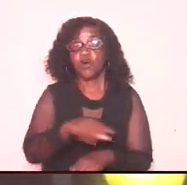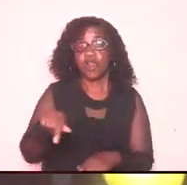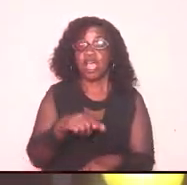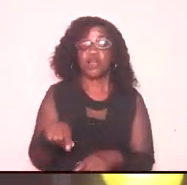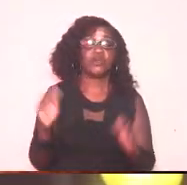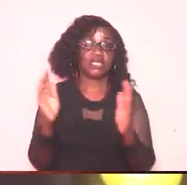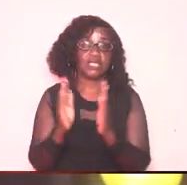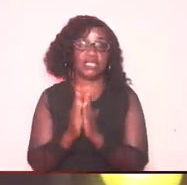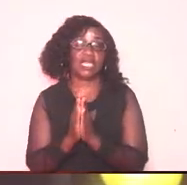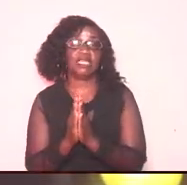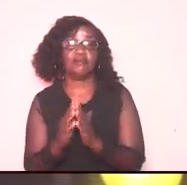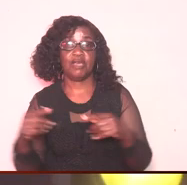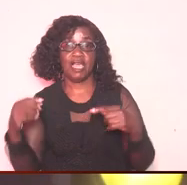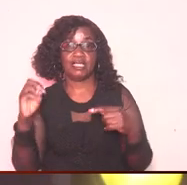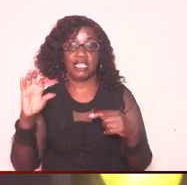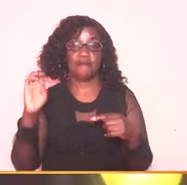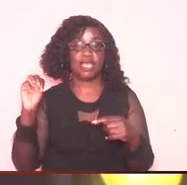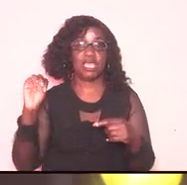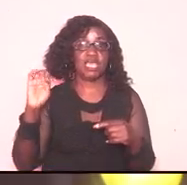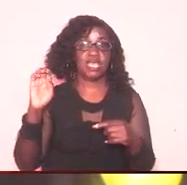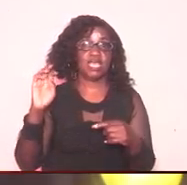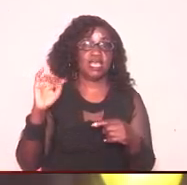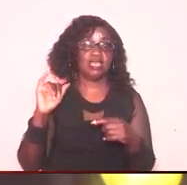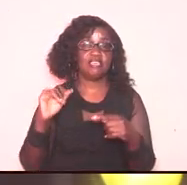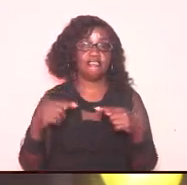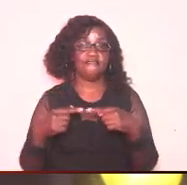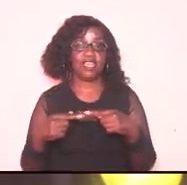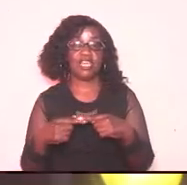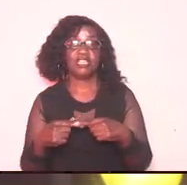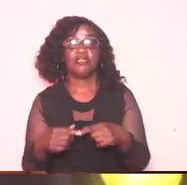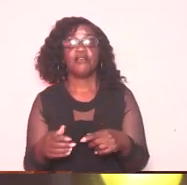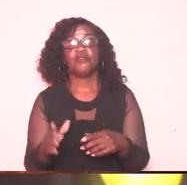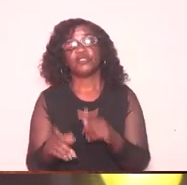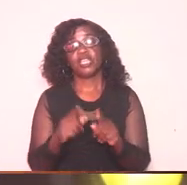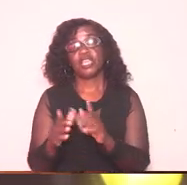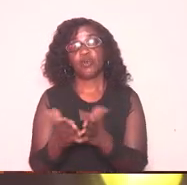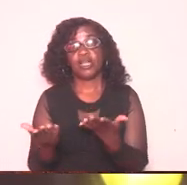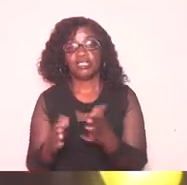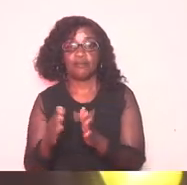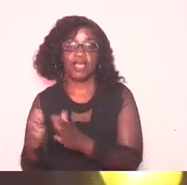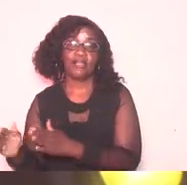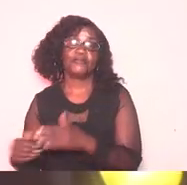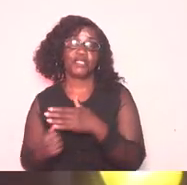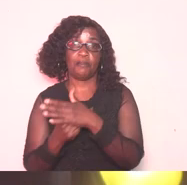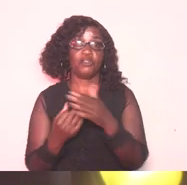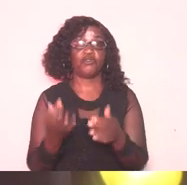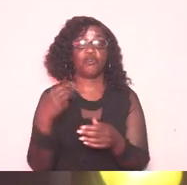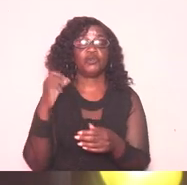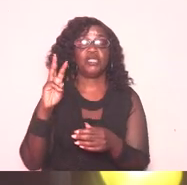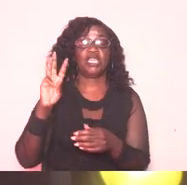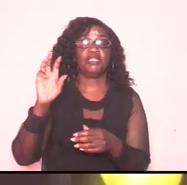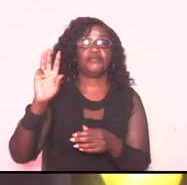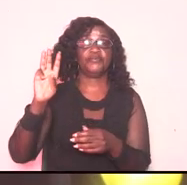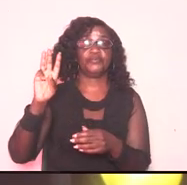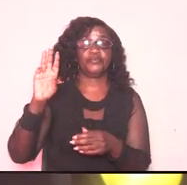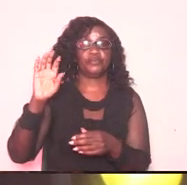the semi-finals. This battleground of intellect is brought to you by Say What, with support from the Swedish Embassy